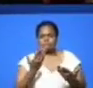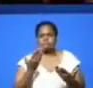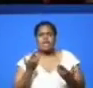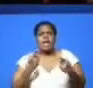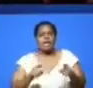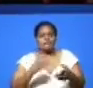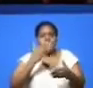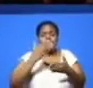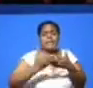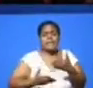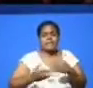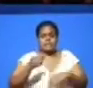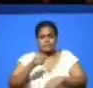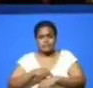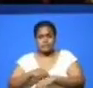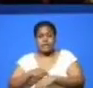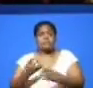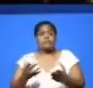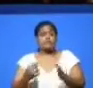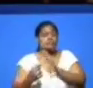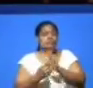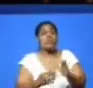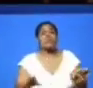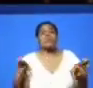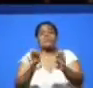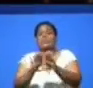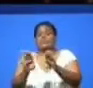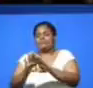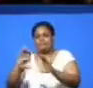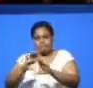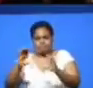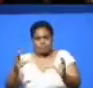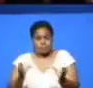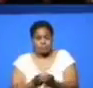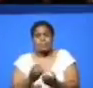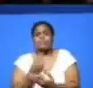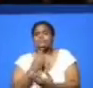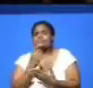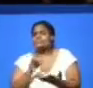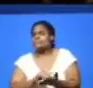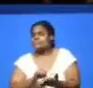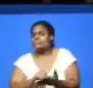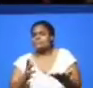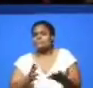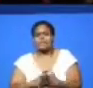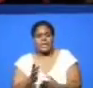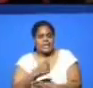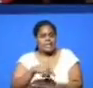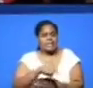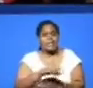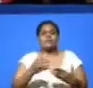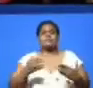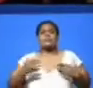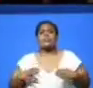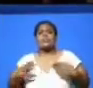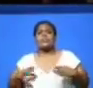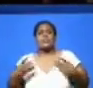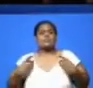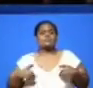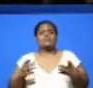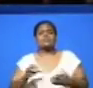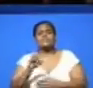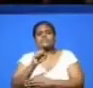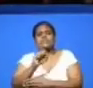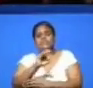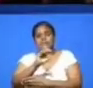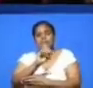a symbol of the closing days. He said, they will be clothed in sackcloth. But